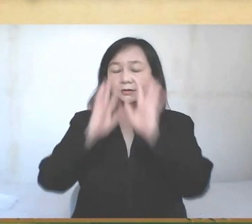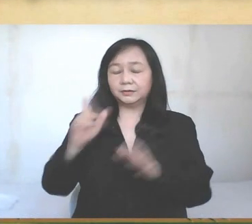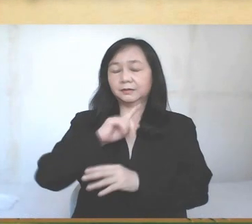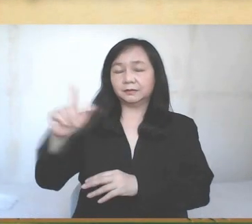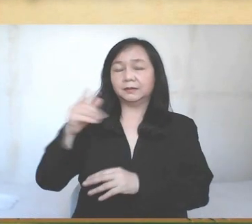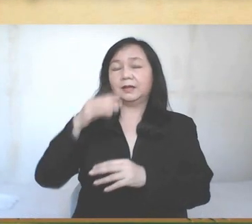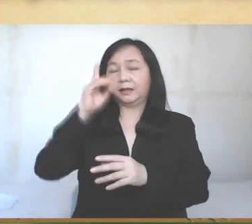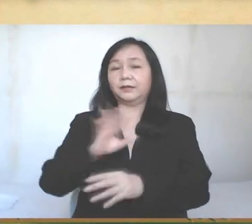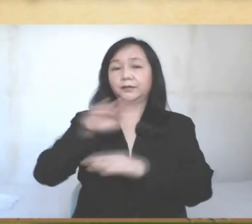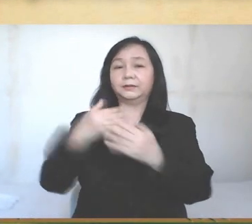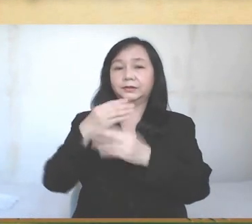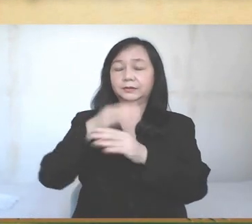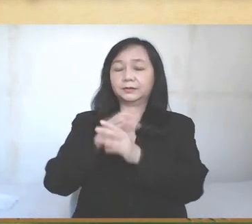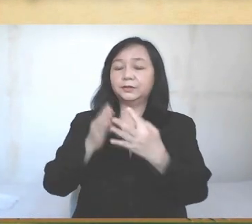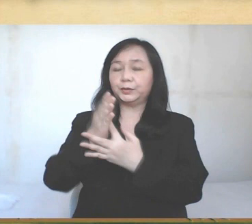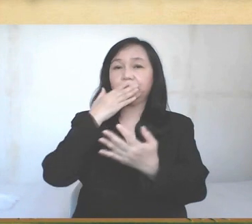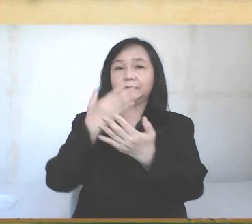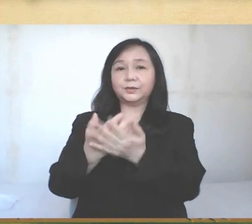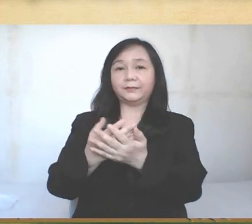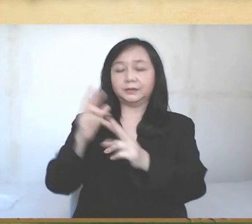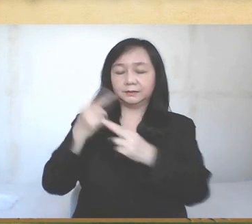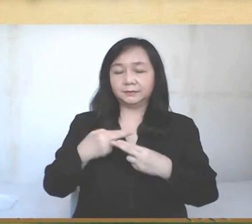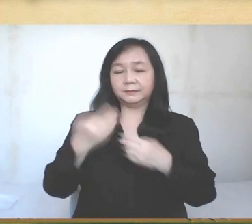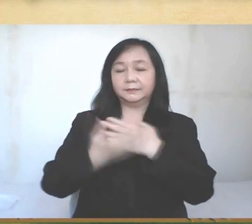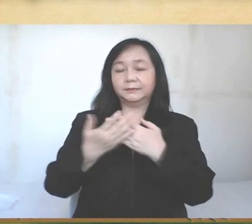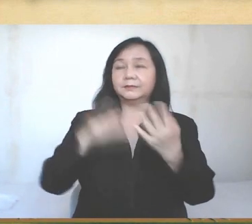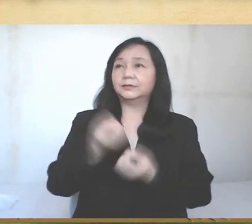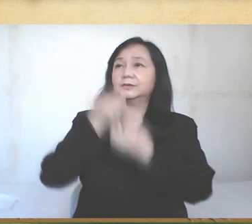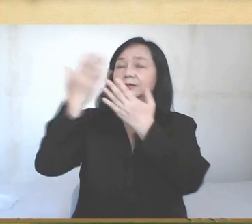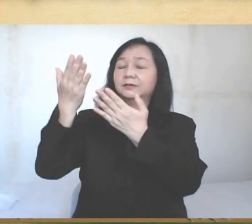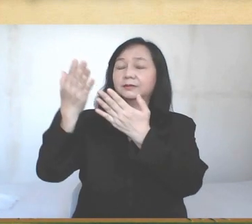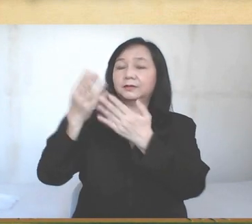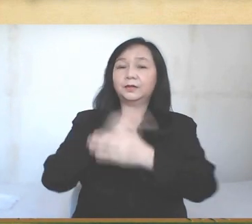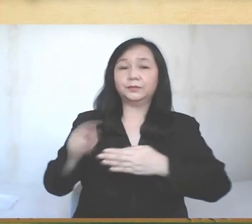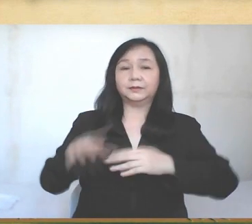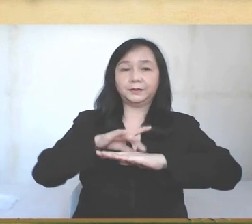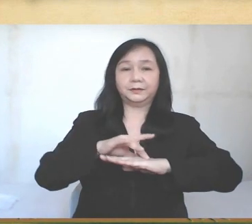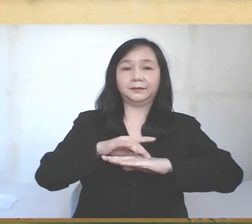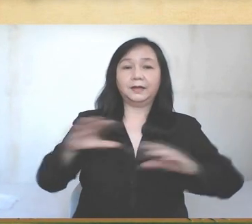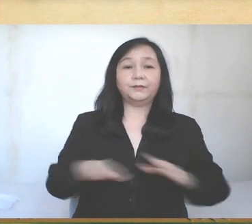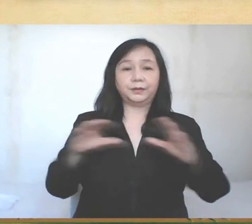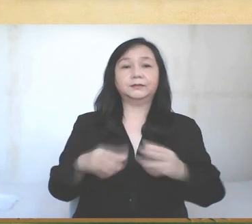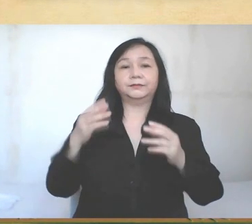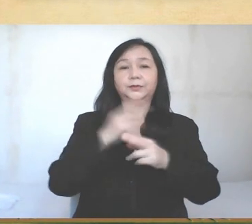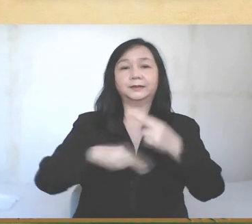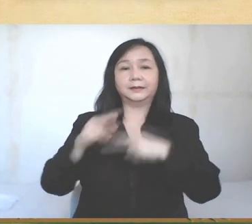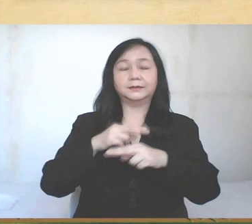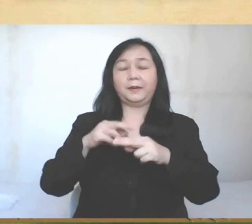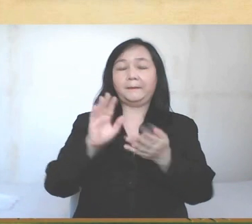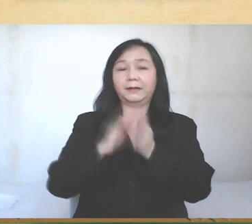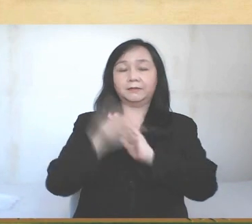Blessed are you, Lord God of all creation, for through your goodness we have received this bread we offer you, which earth has given, human hands have